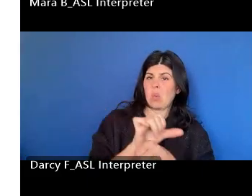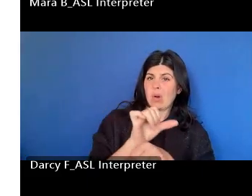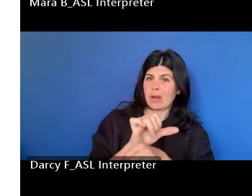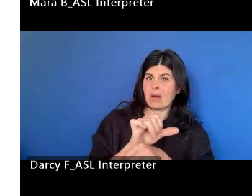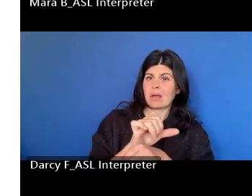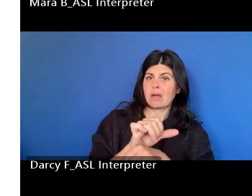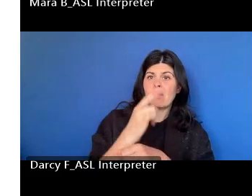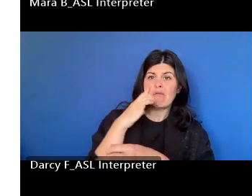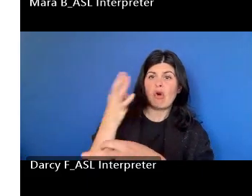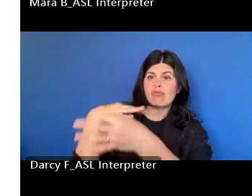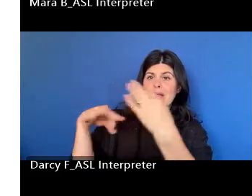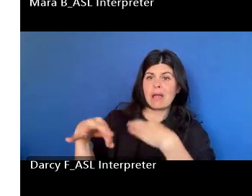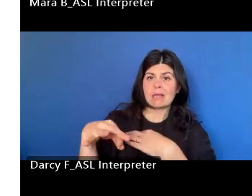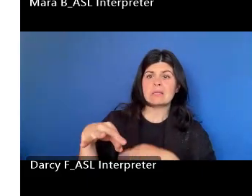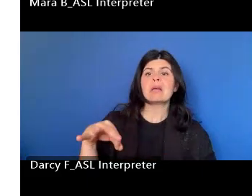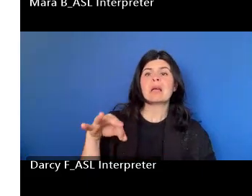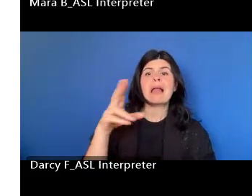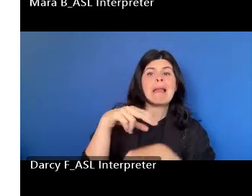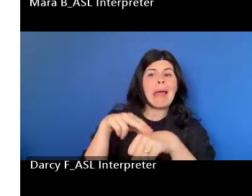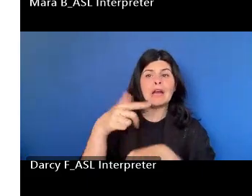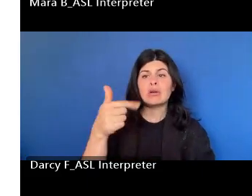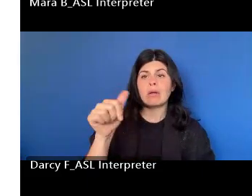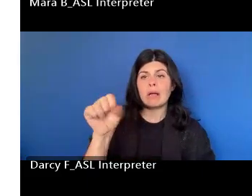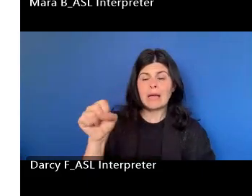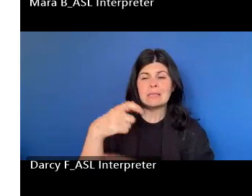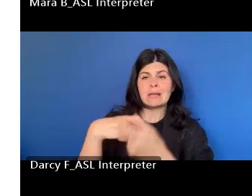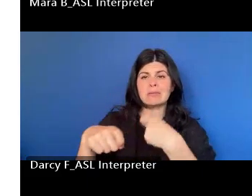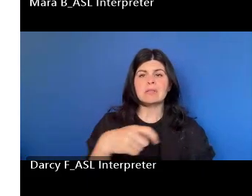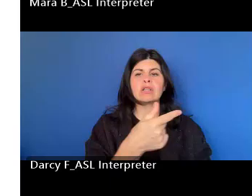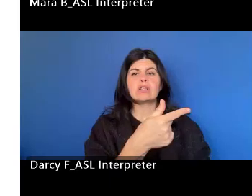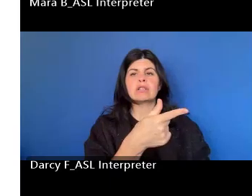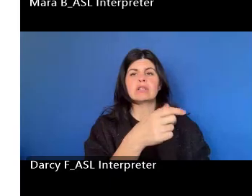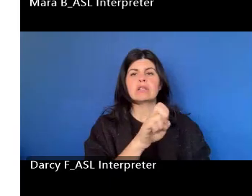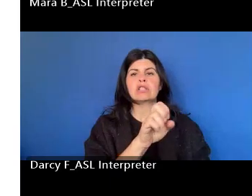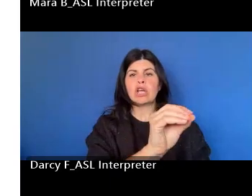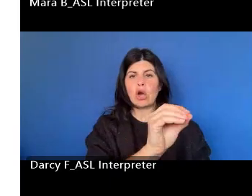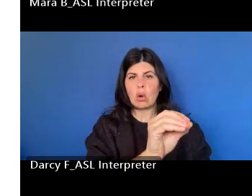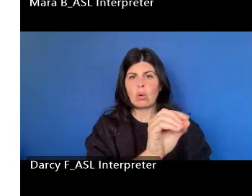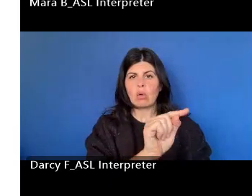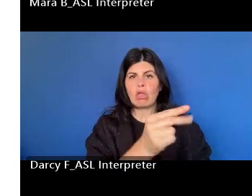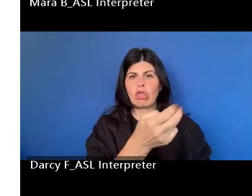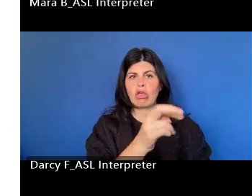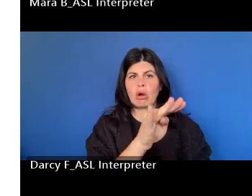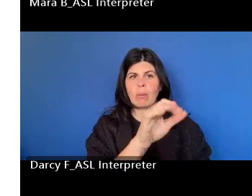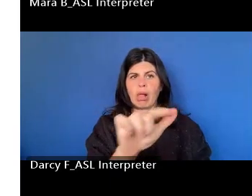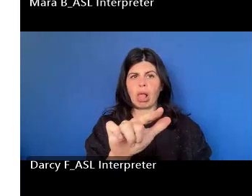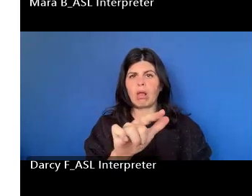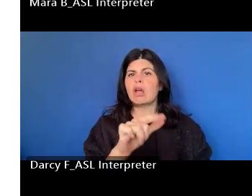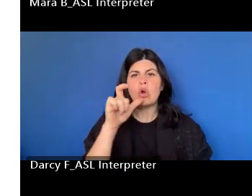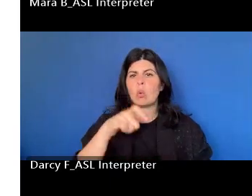with geothermal, which is just, in California, we are nice that we don't drill too deep, and then we have